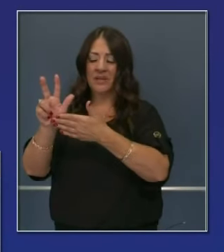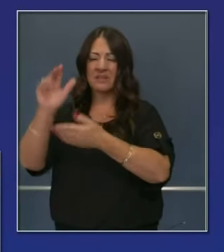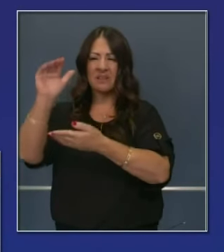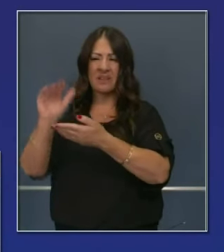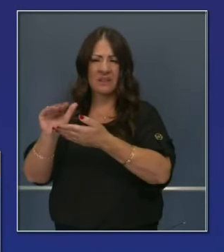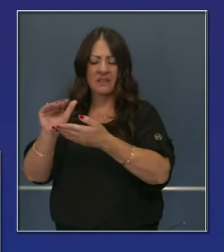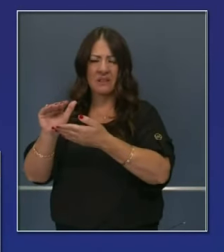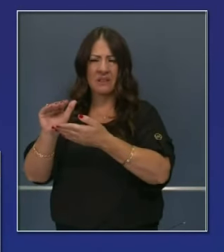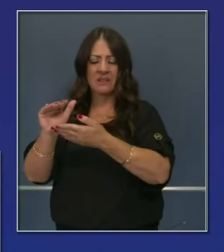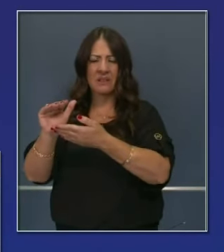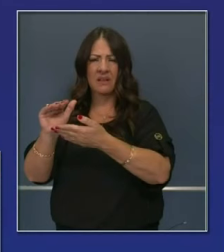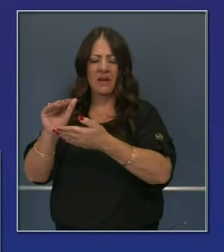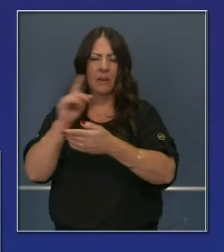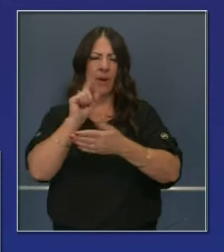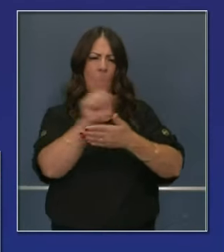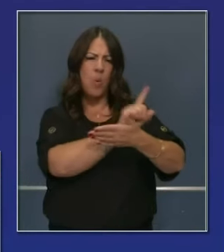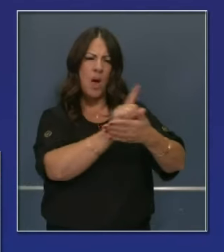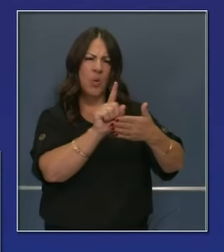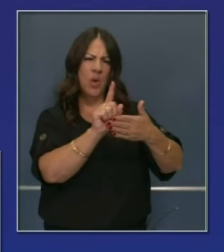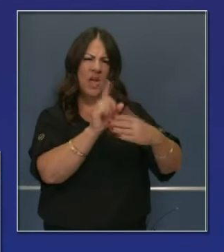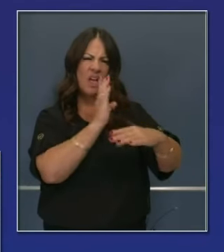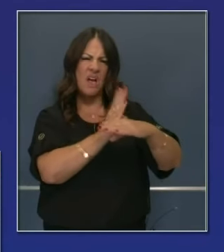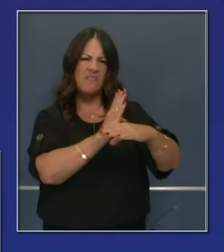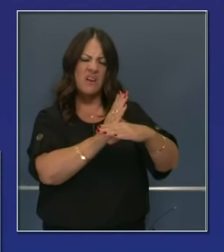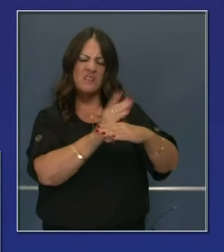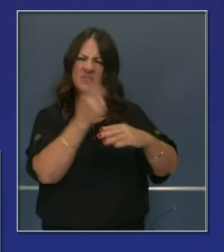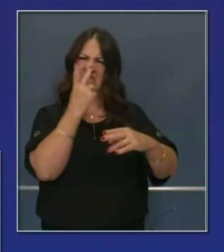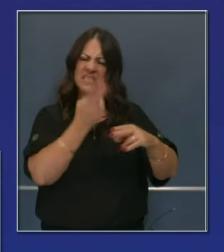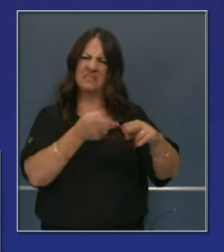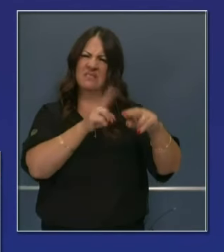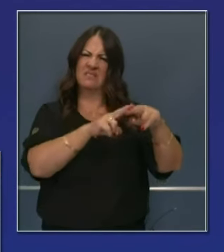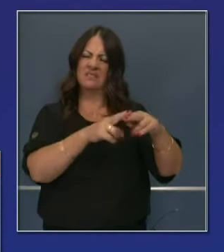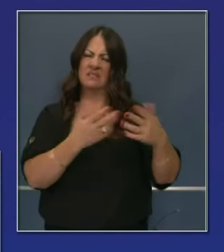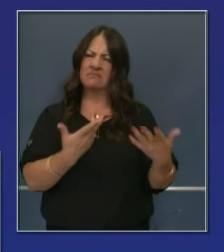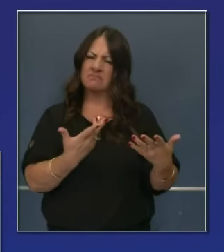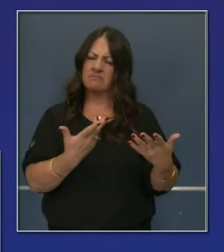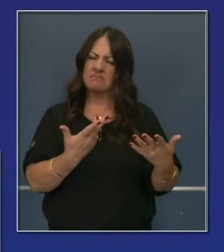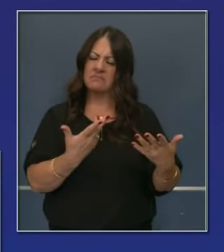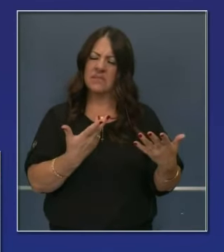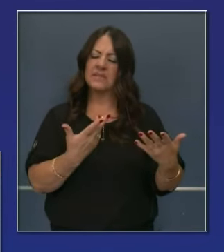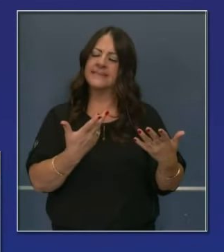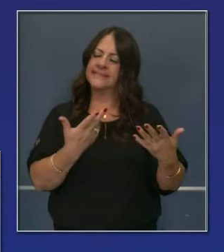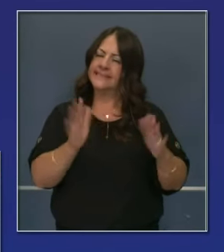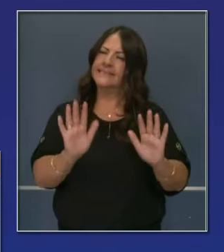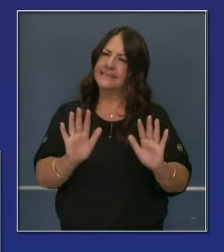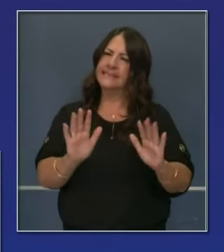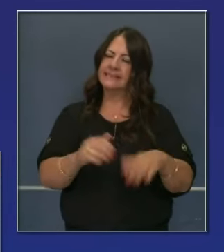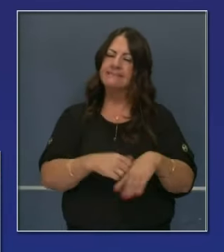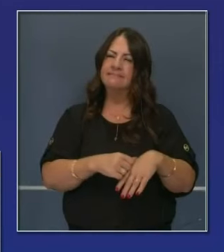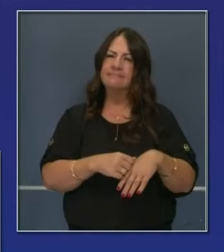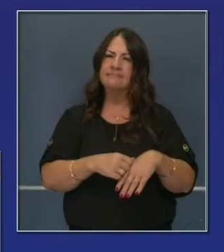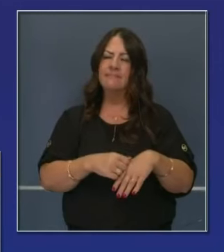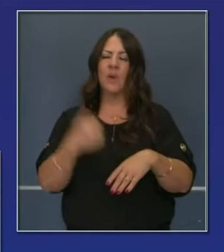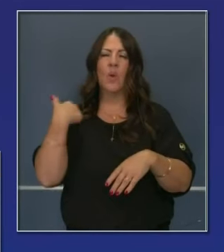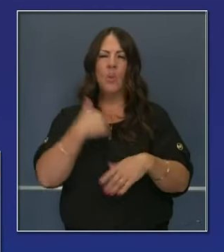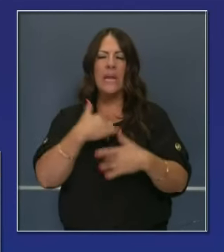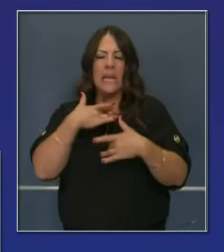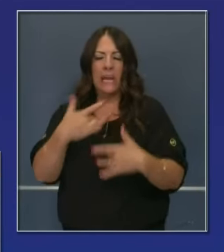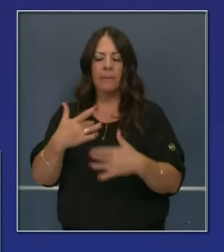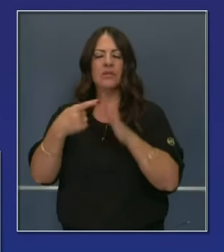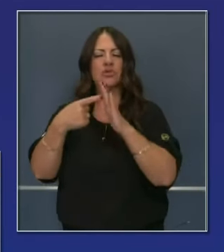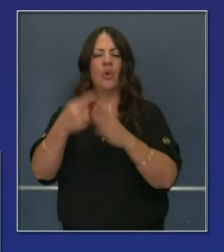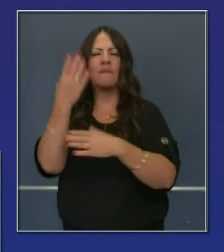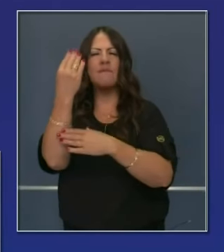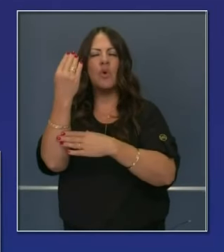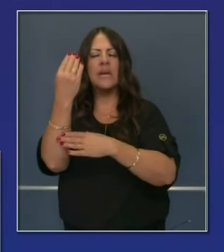a 7-day slide, it would show an increase of 5.4%. We've been traditionally using 14-day slides, but